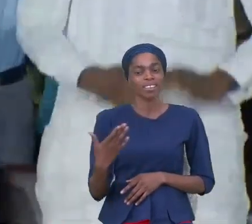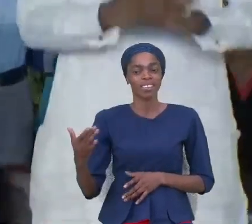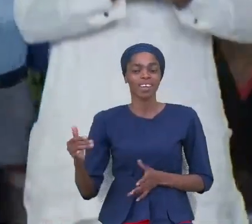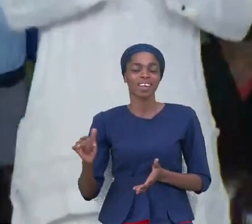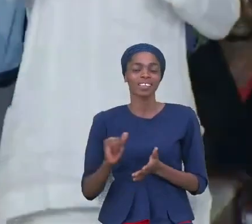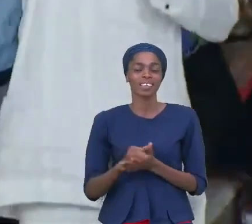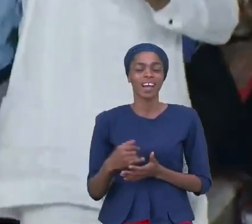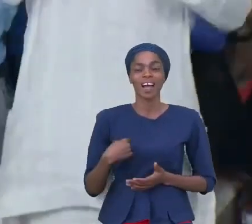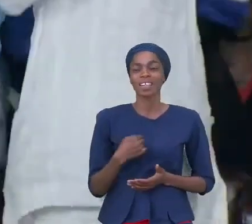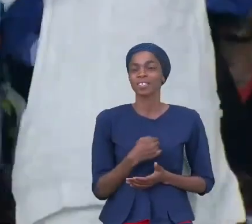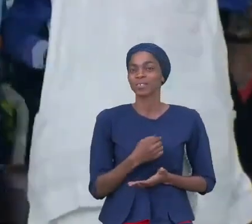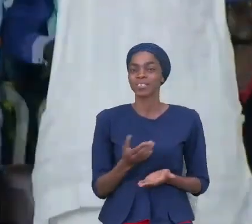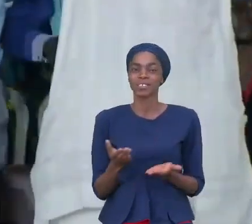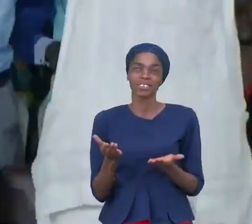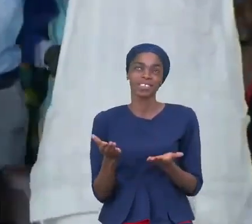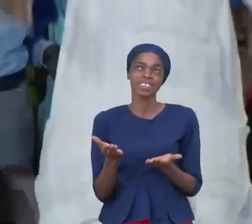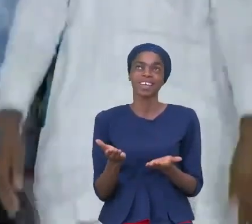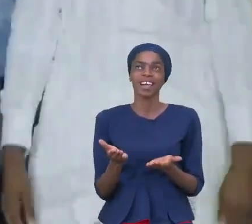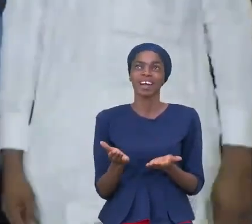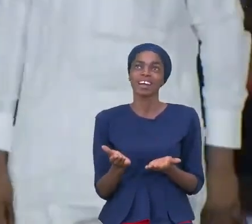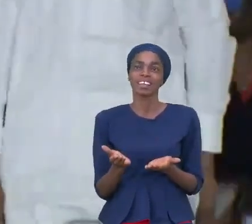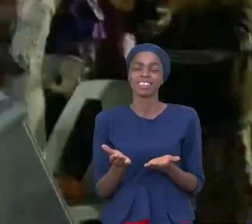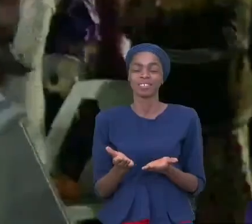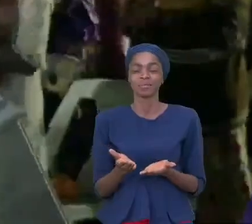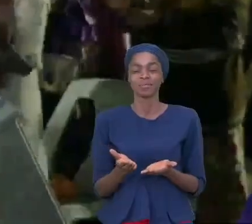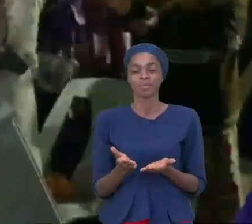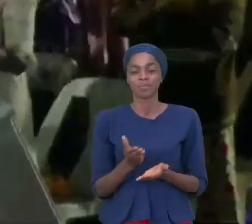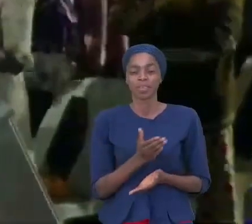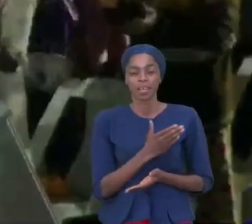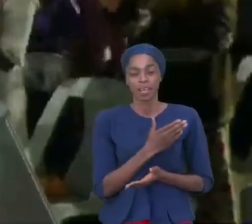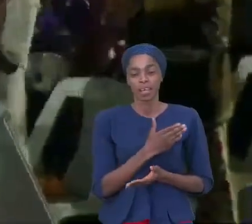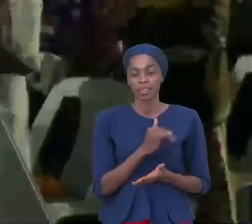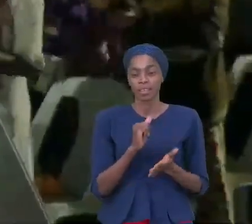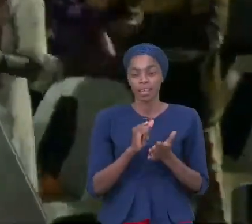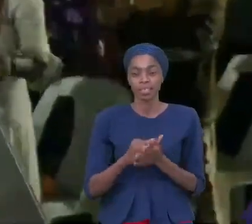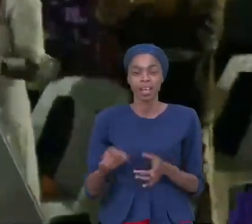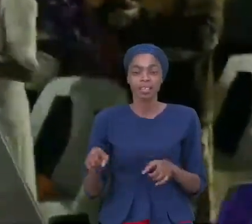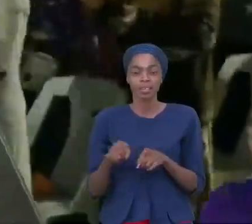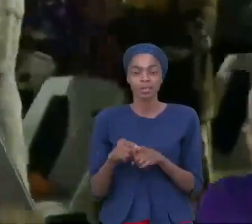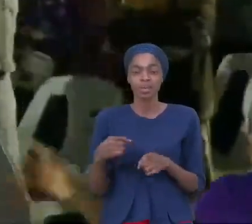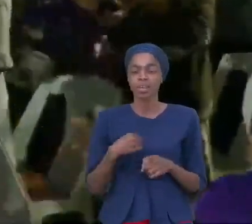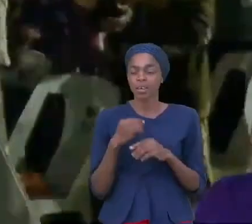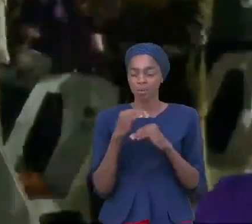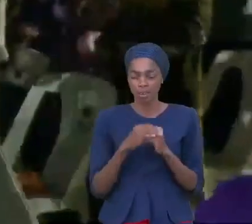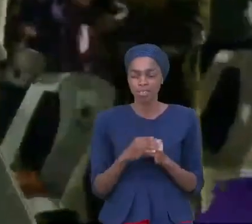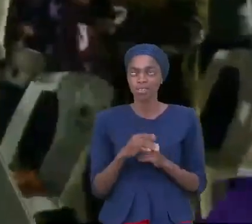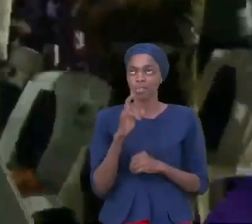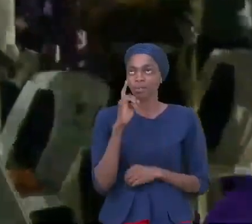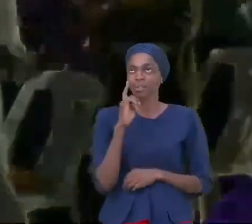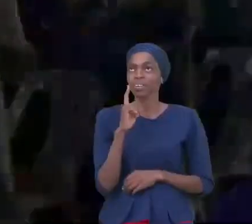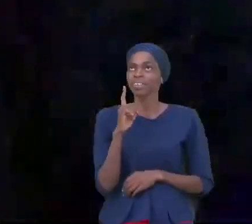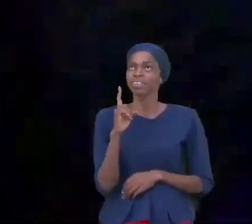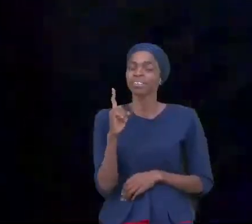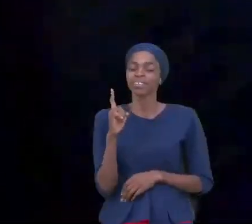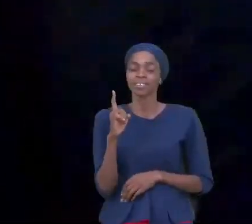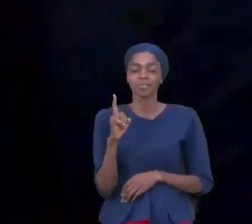One thing that we desire, that as we worship